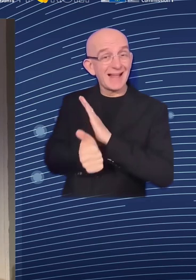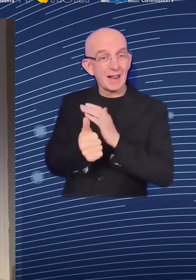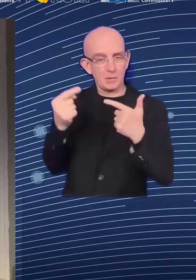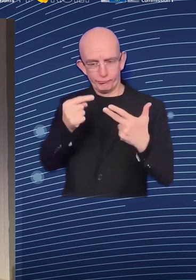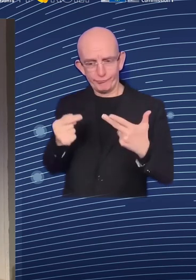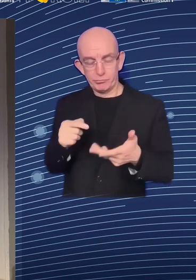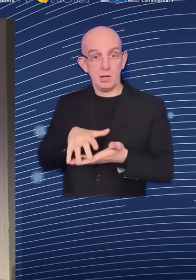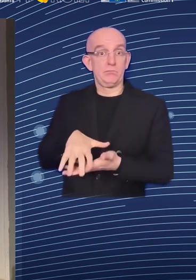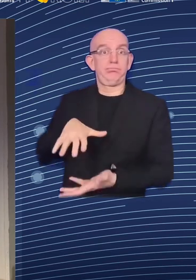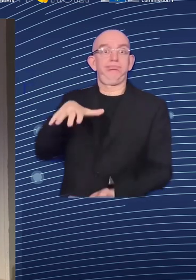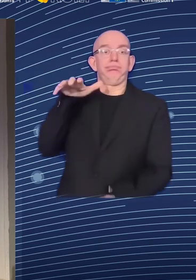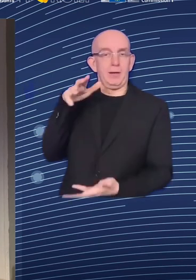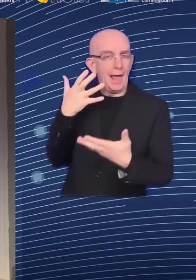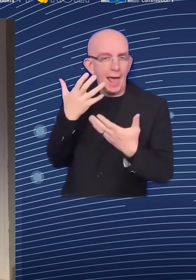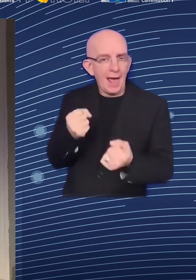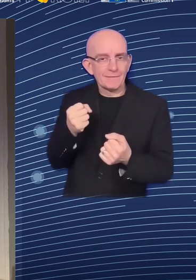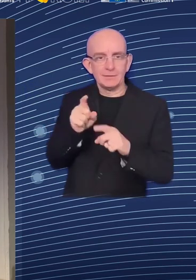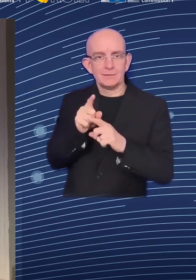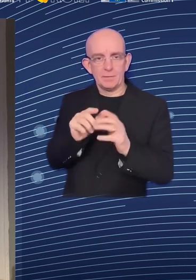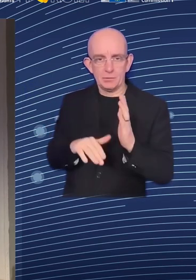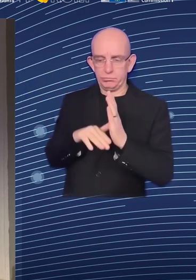terms of the focus of training?